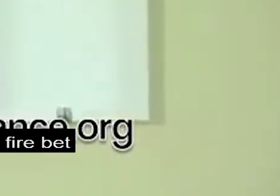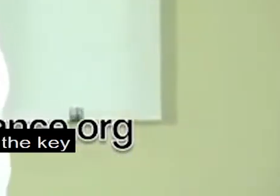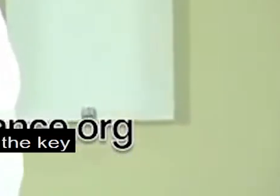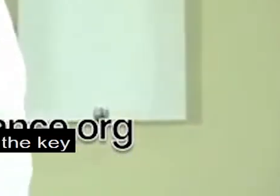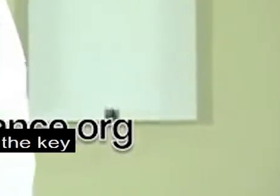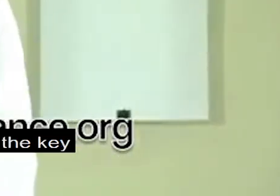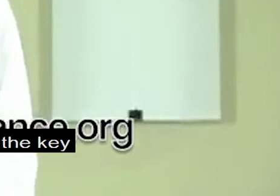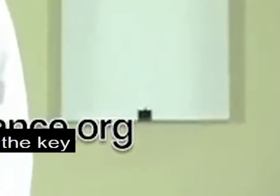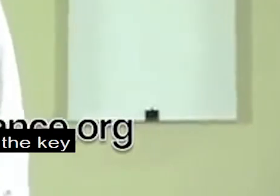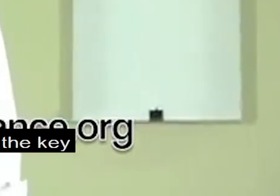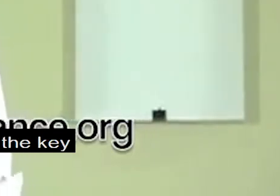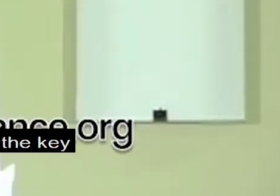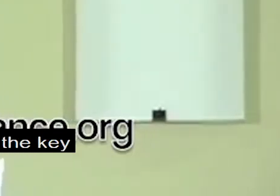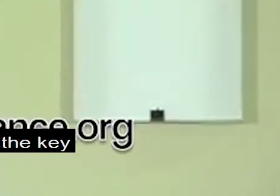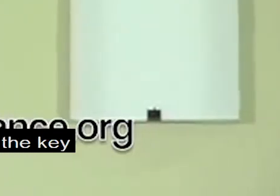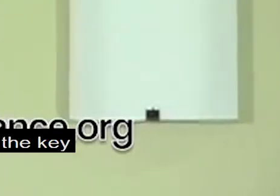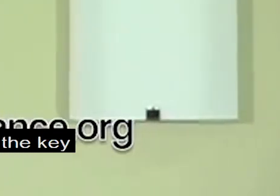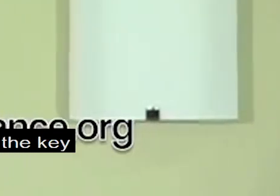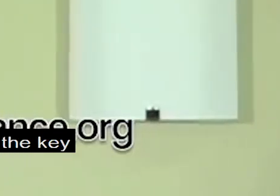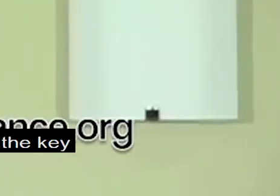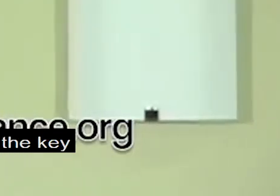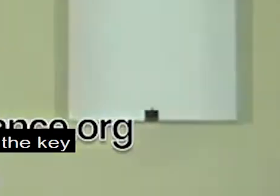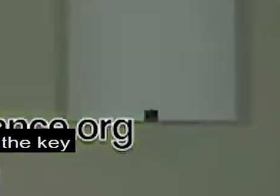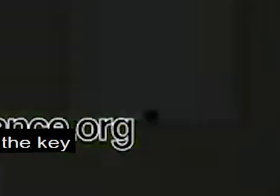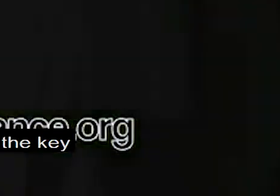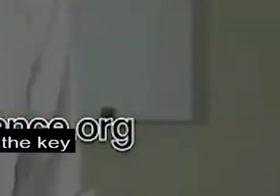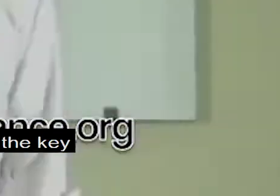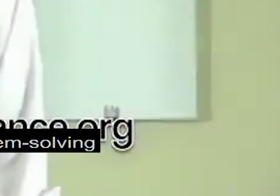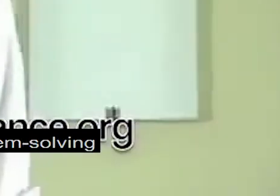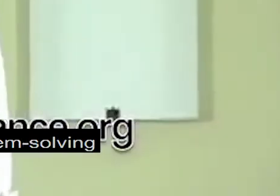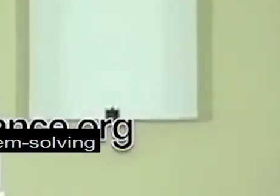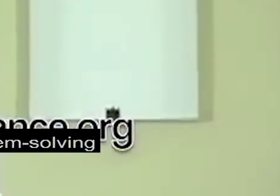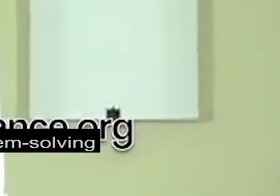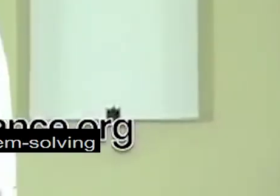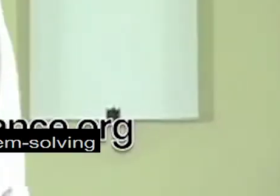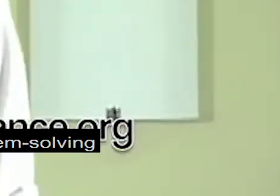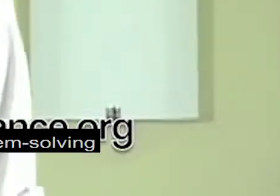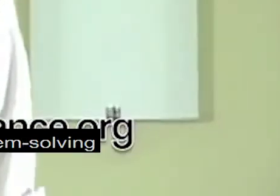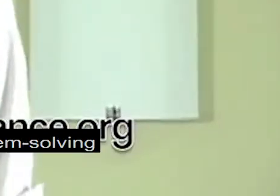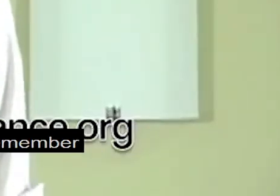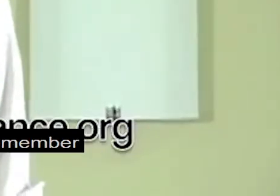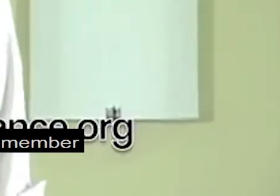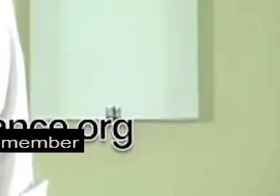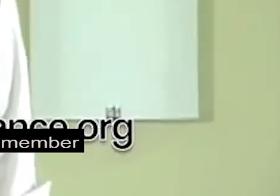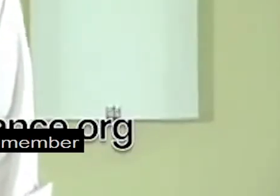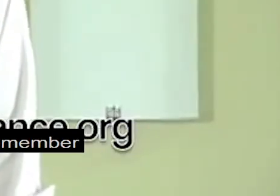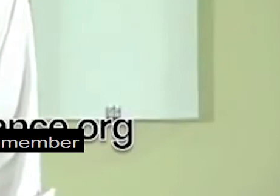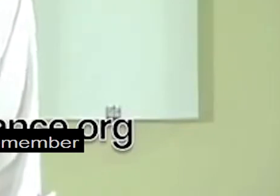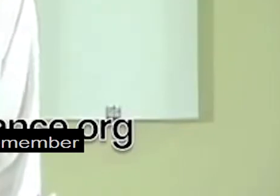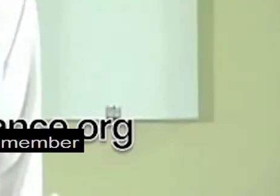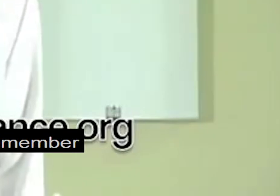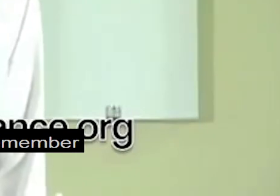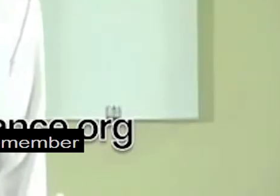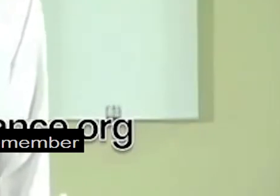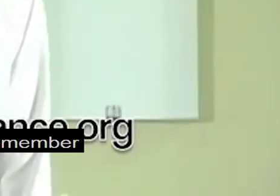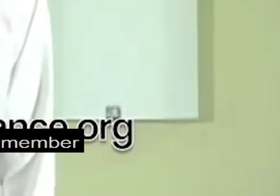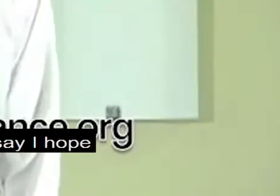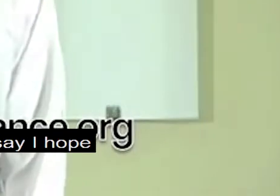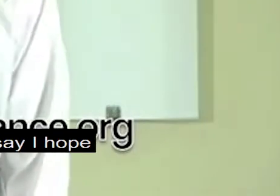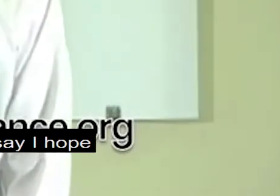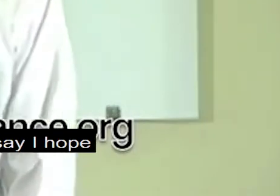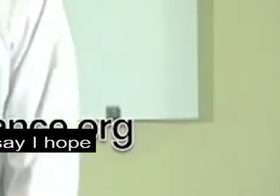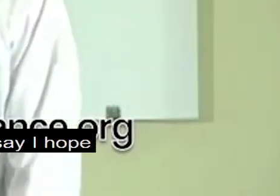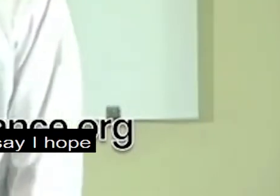bet. Nobody's figured it out yet. The key theme of collaborative problem solving, the key philosophy, if you